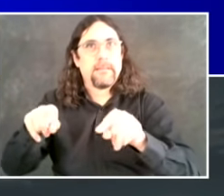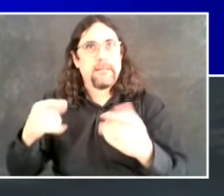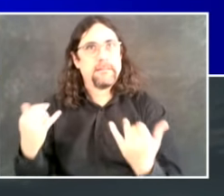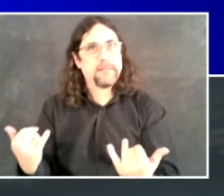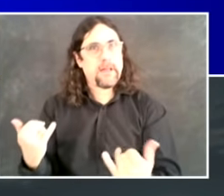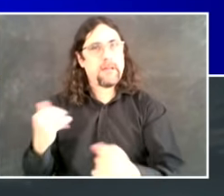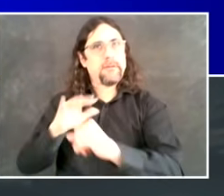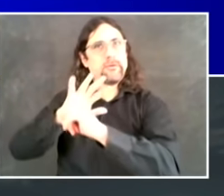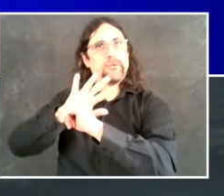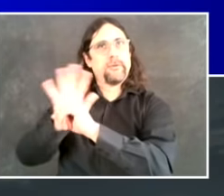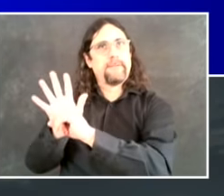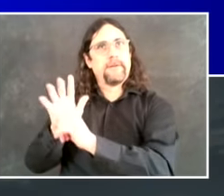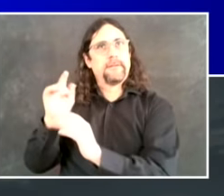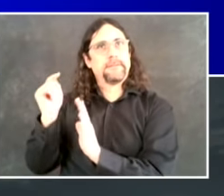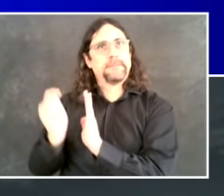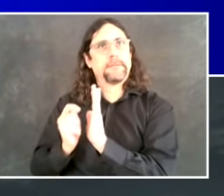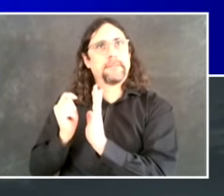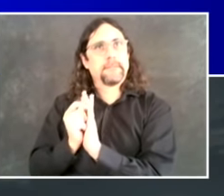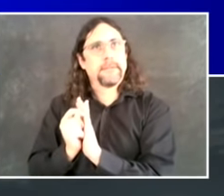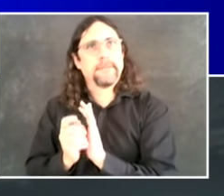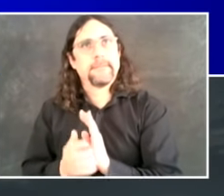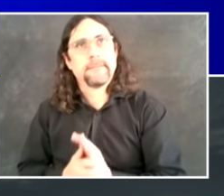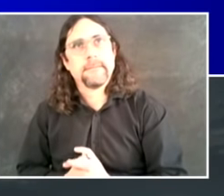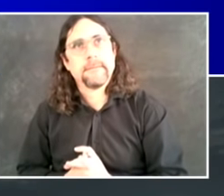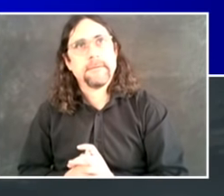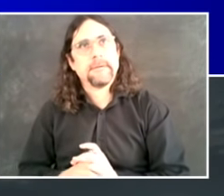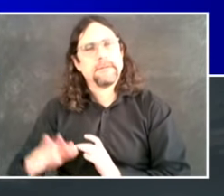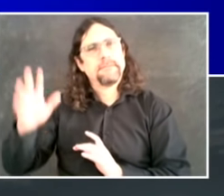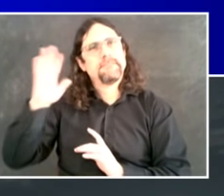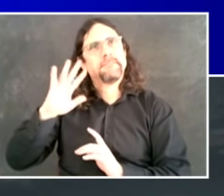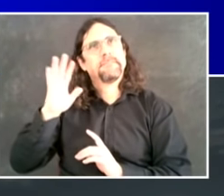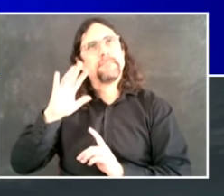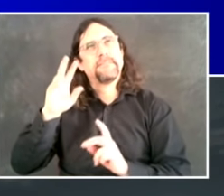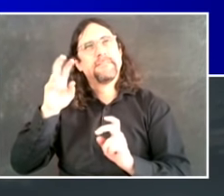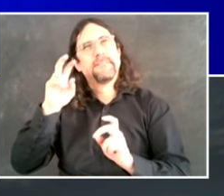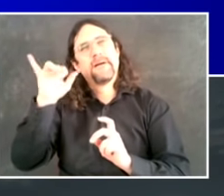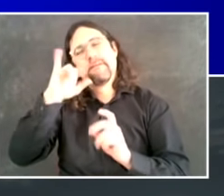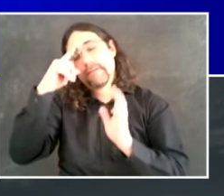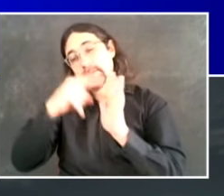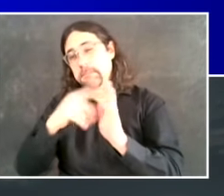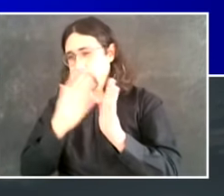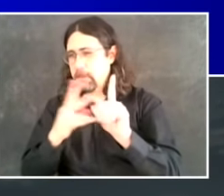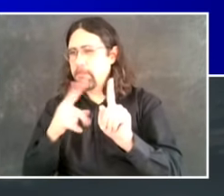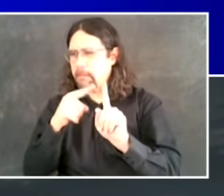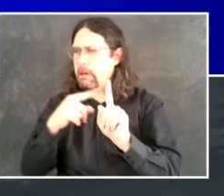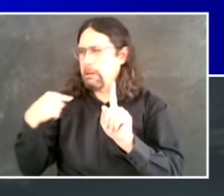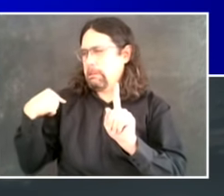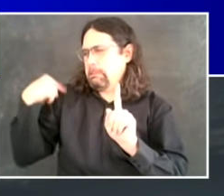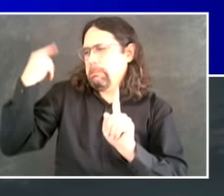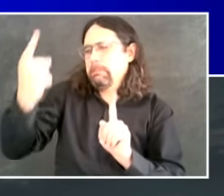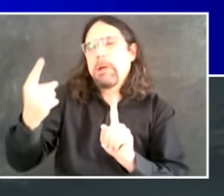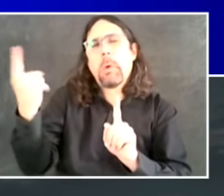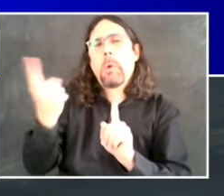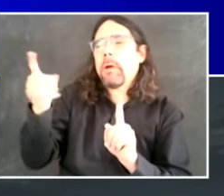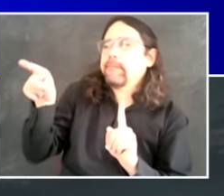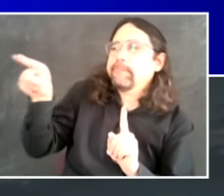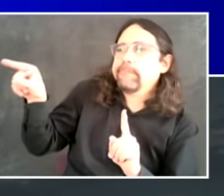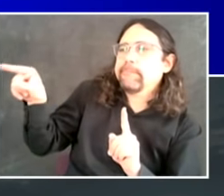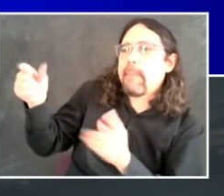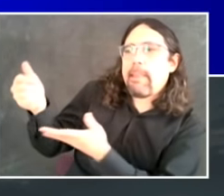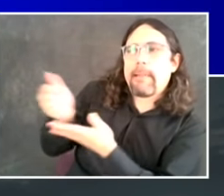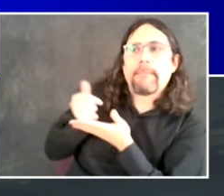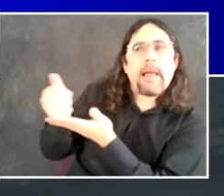to bring food for them who can't right now, or depended on members of their family who were the breadwinners who don't have an income right